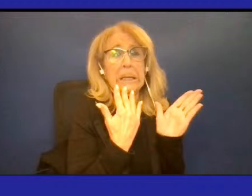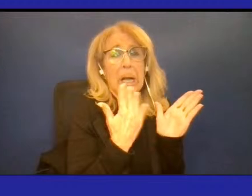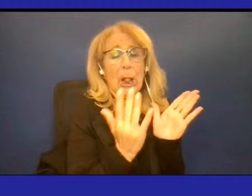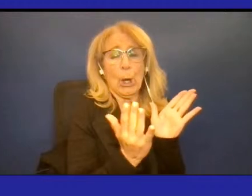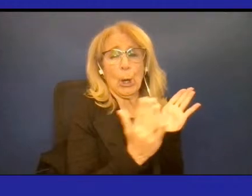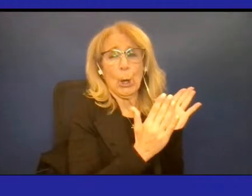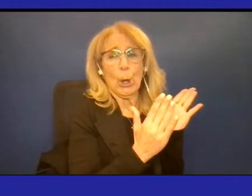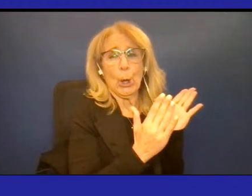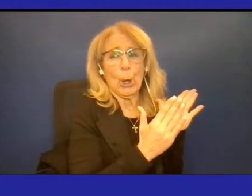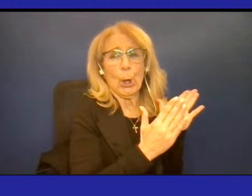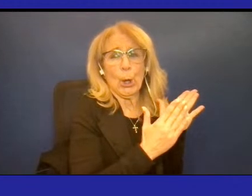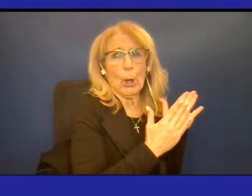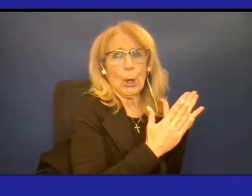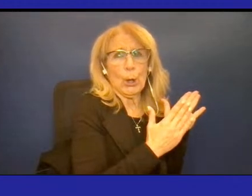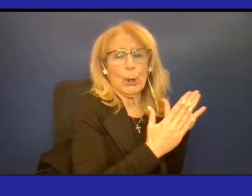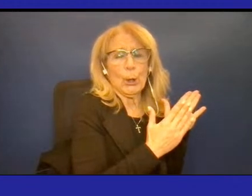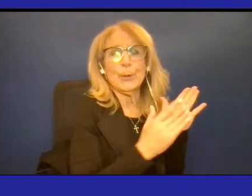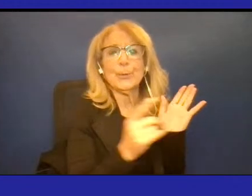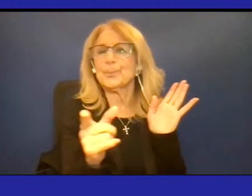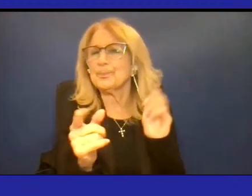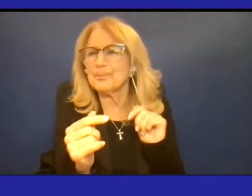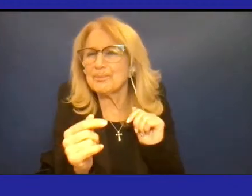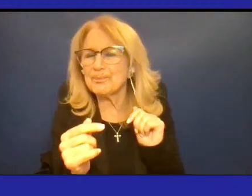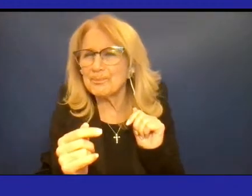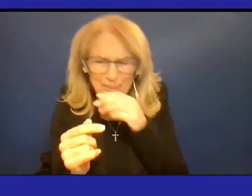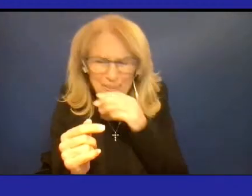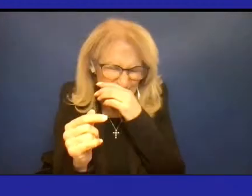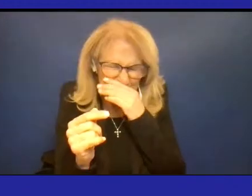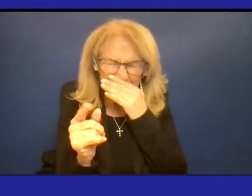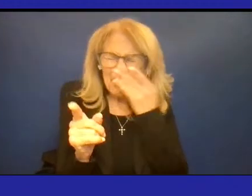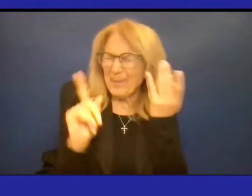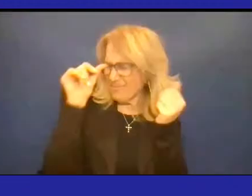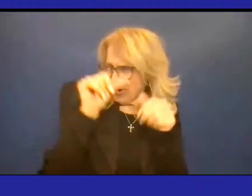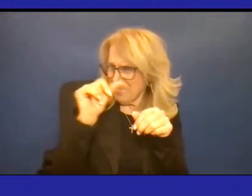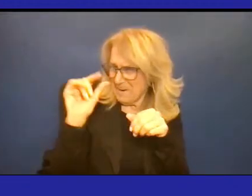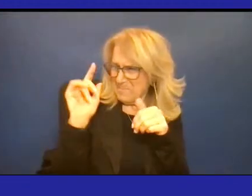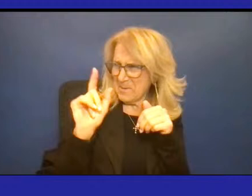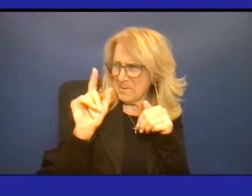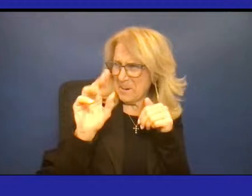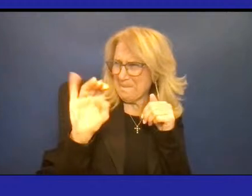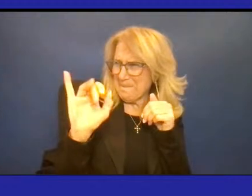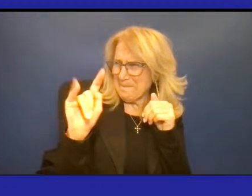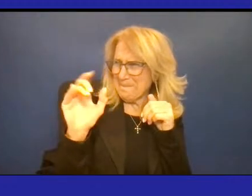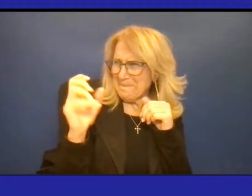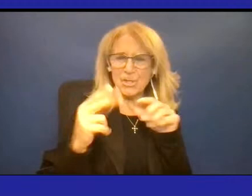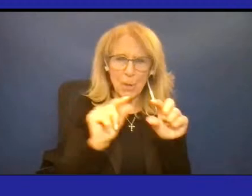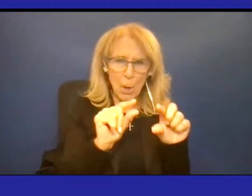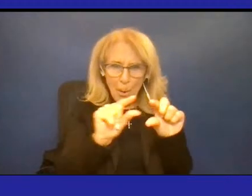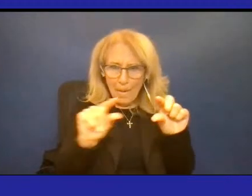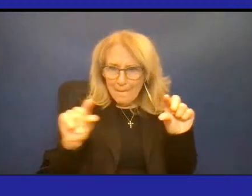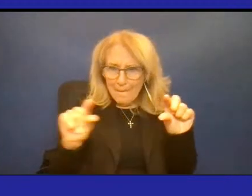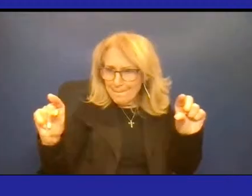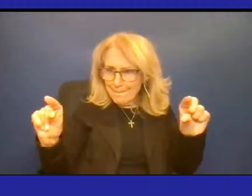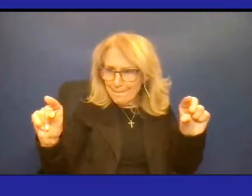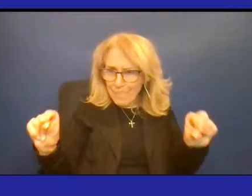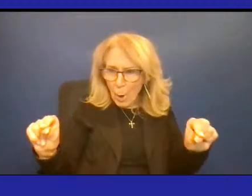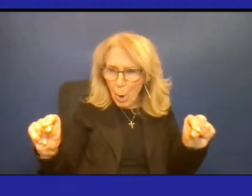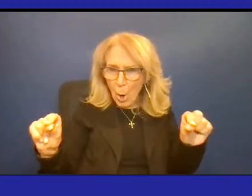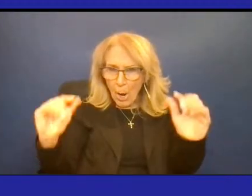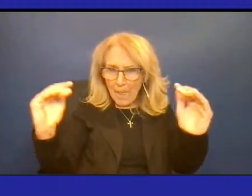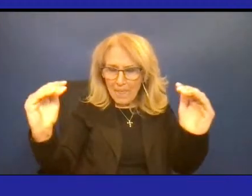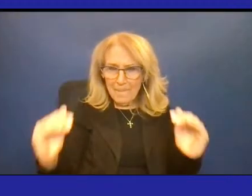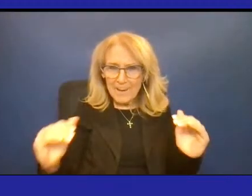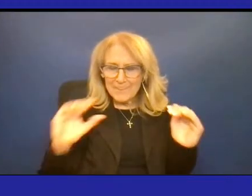printing. Deb had an early win together with Mitch. Is that bar at the bottom that you guys used to see of H plus H plus H? Yeah, it's